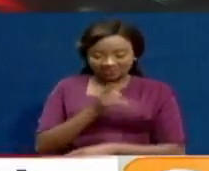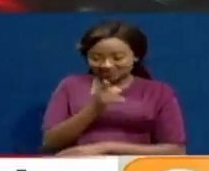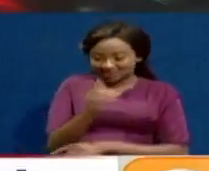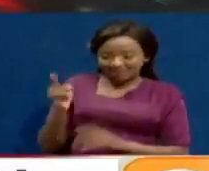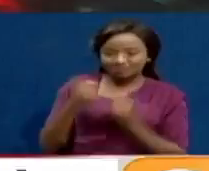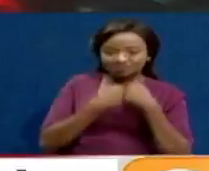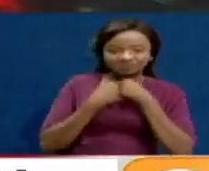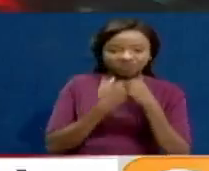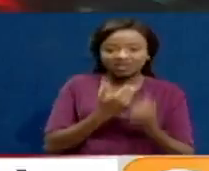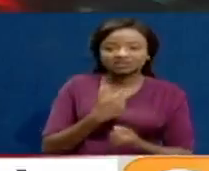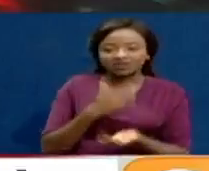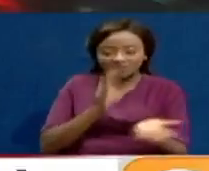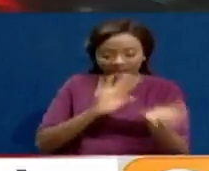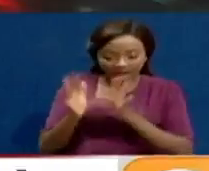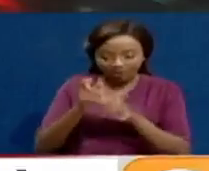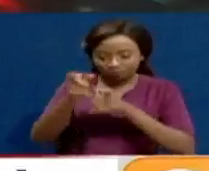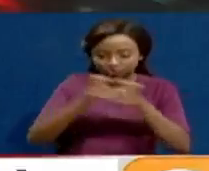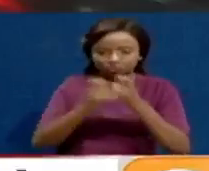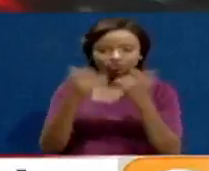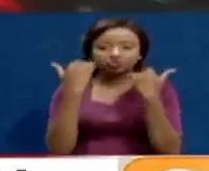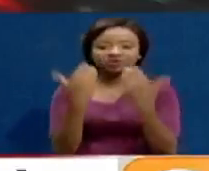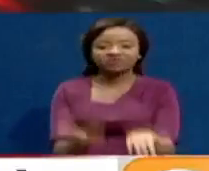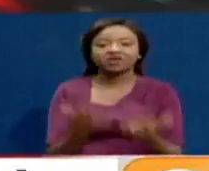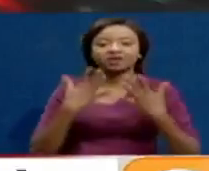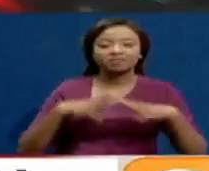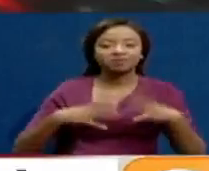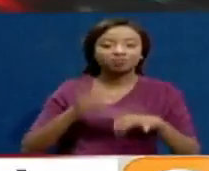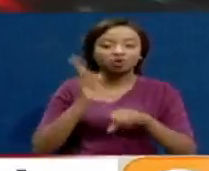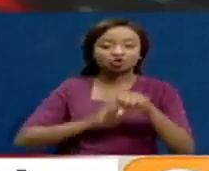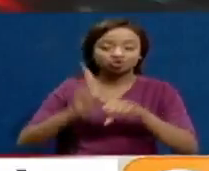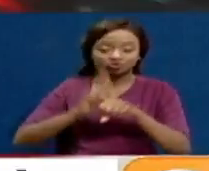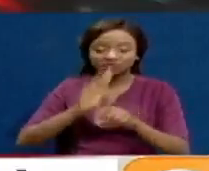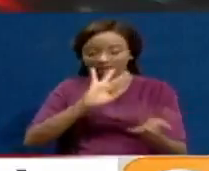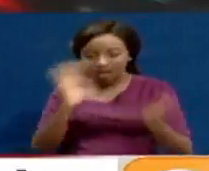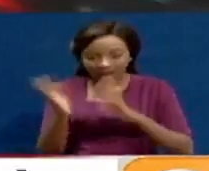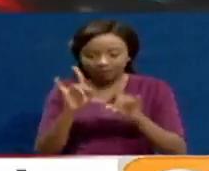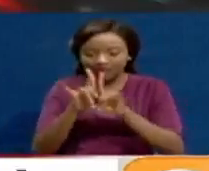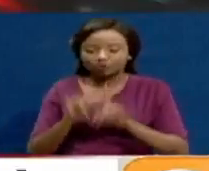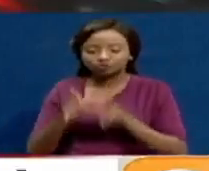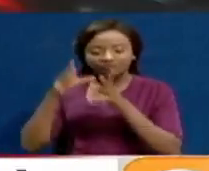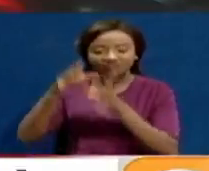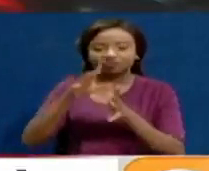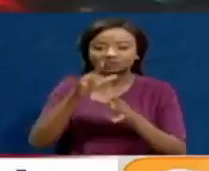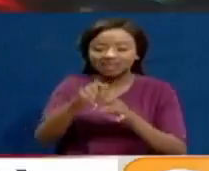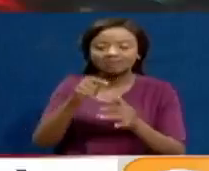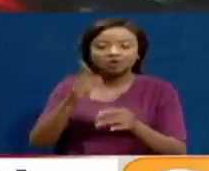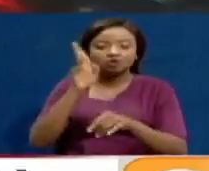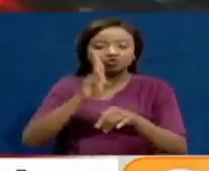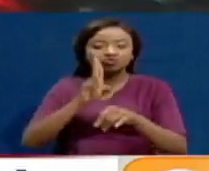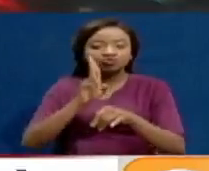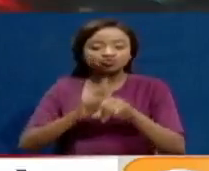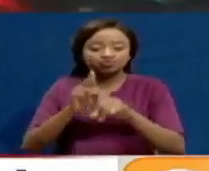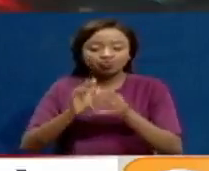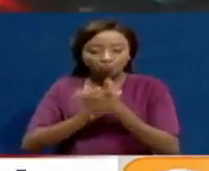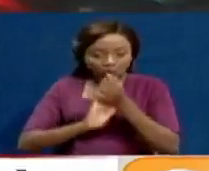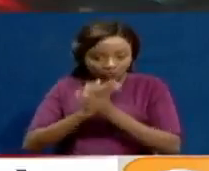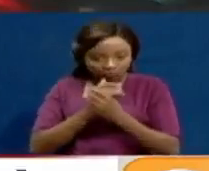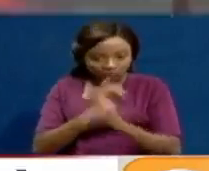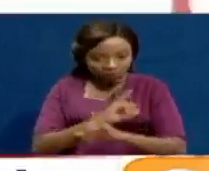with the challenge of managing the ferry users and how to enforce the washing of hands before boarding the